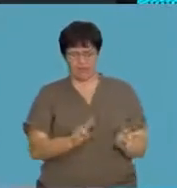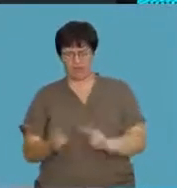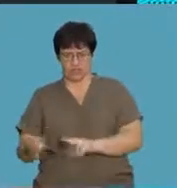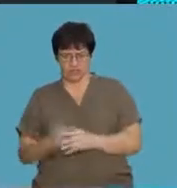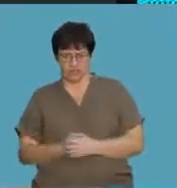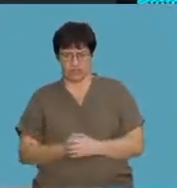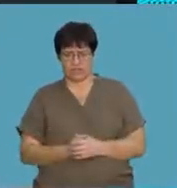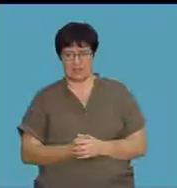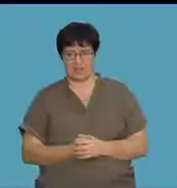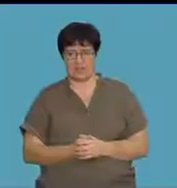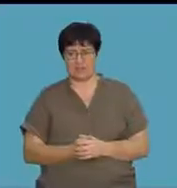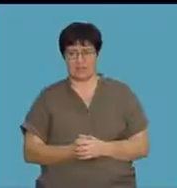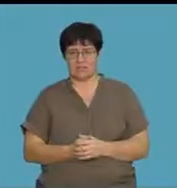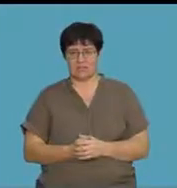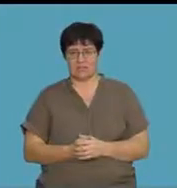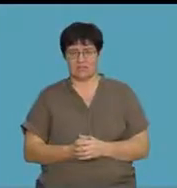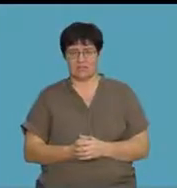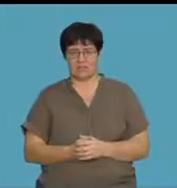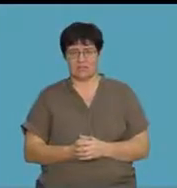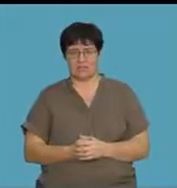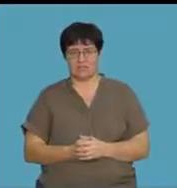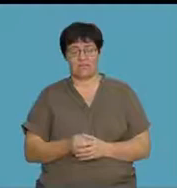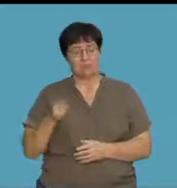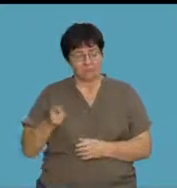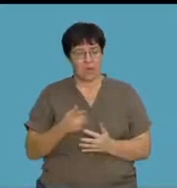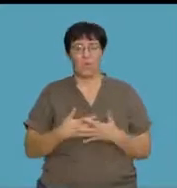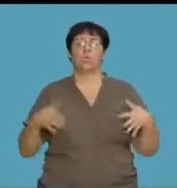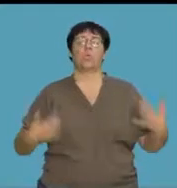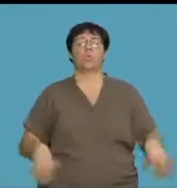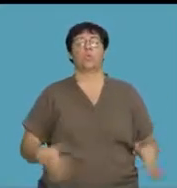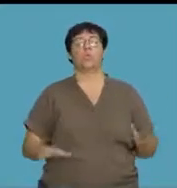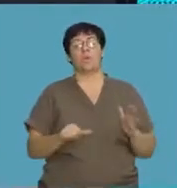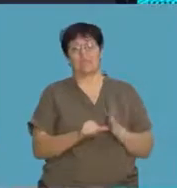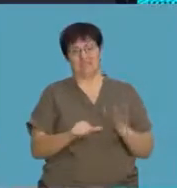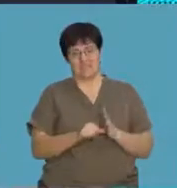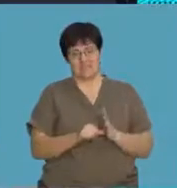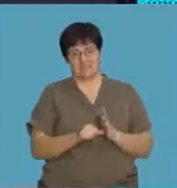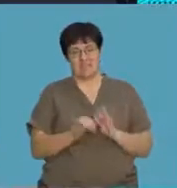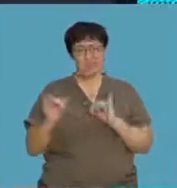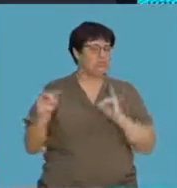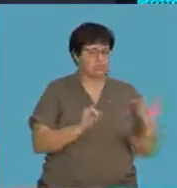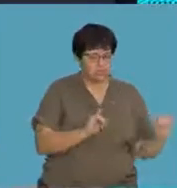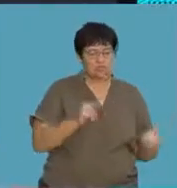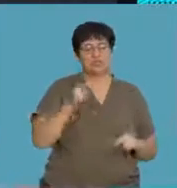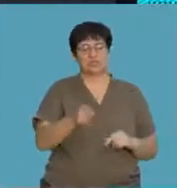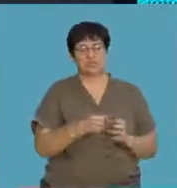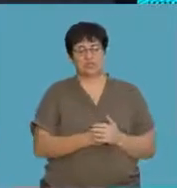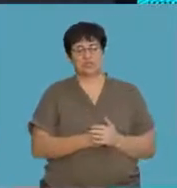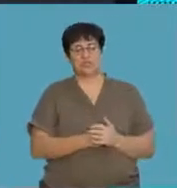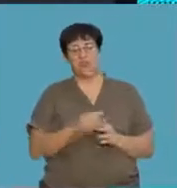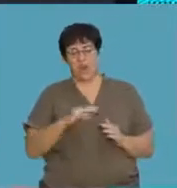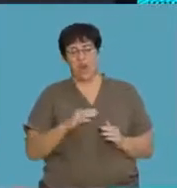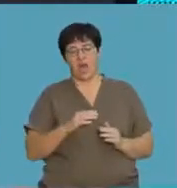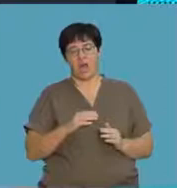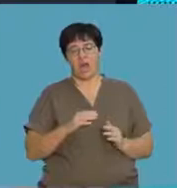concerned? Okay, so this is the most important part of our our introduction in as far